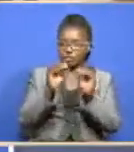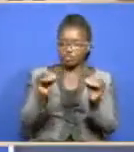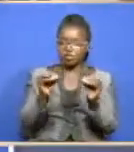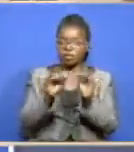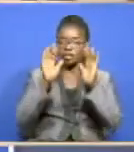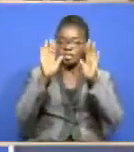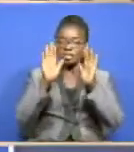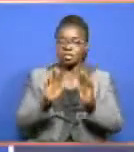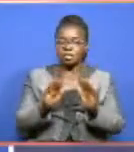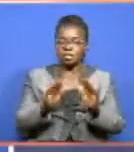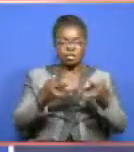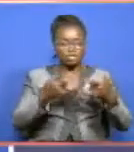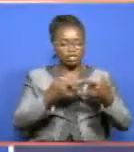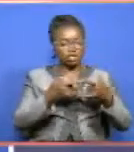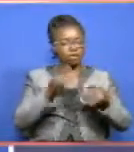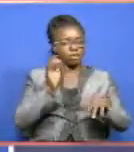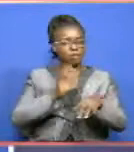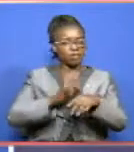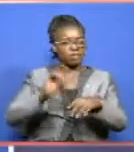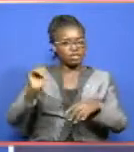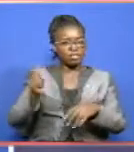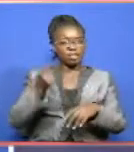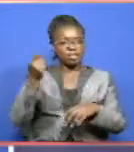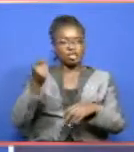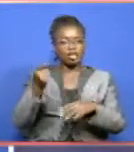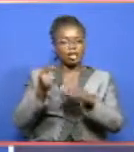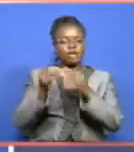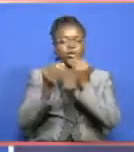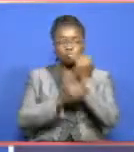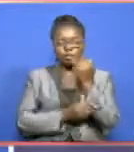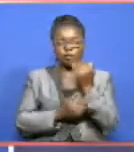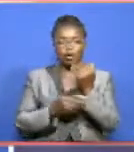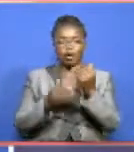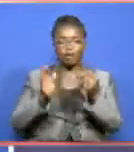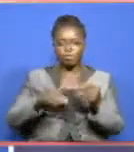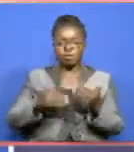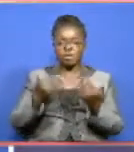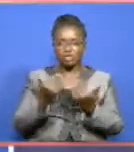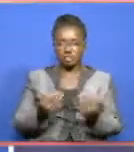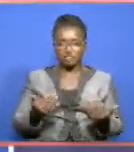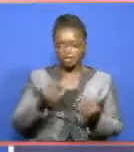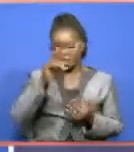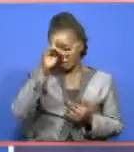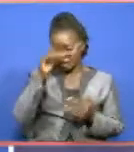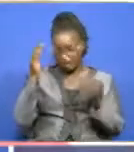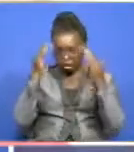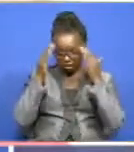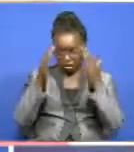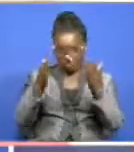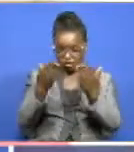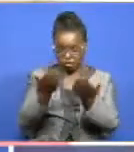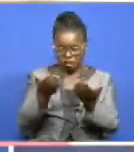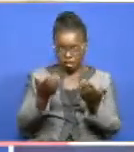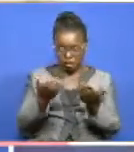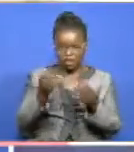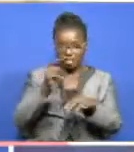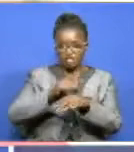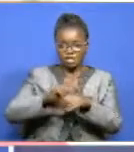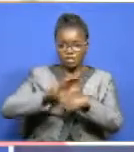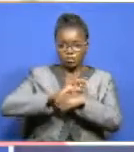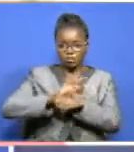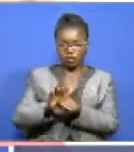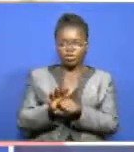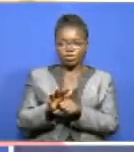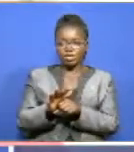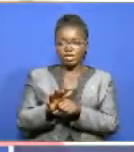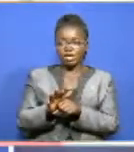healthcare gaps affecting Kenyans, particularly underprivileged women and children, which require urgent attention, especially during the COVID-19 pandemic times.